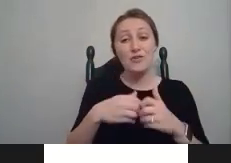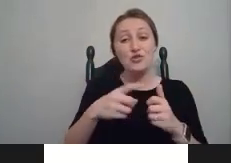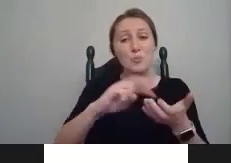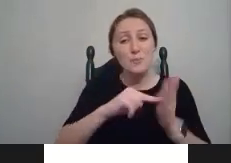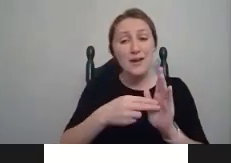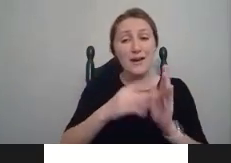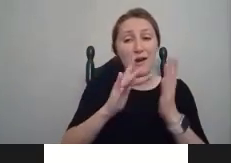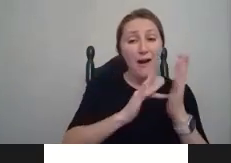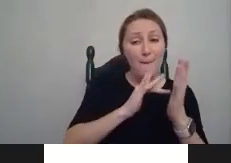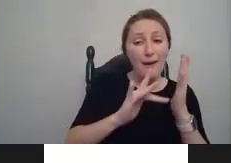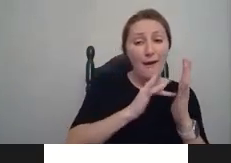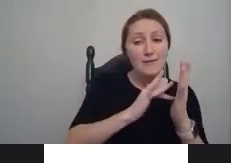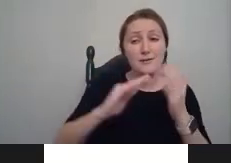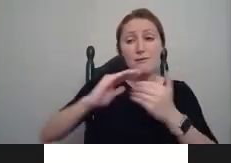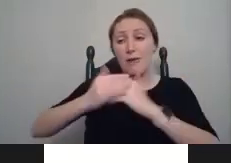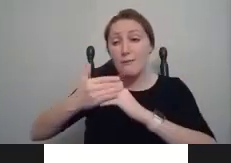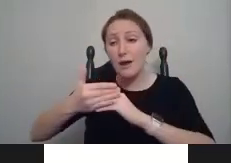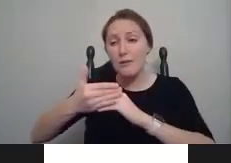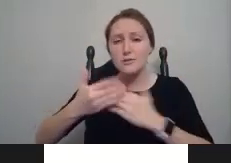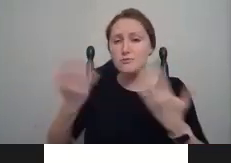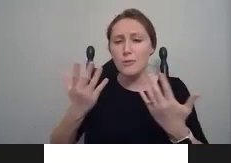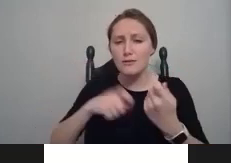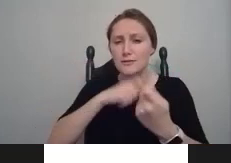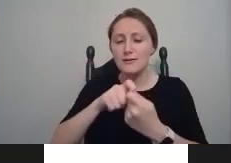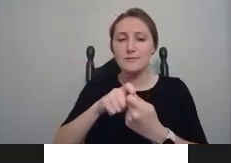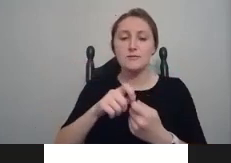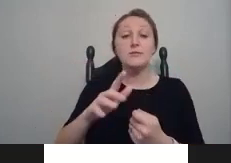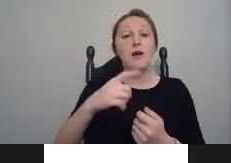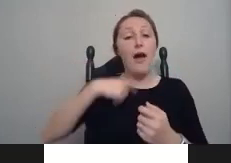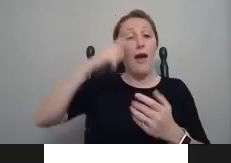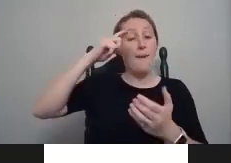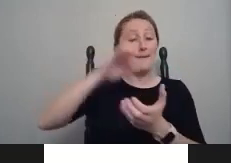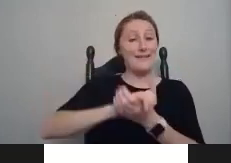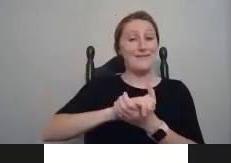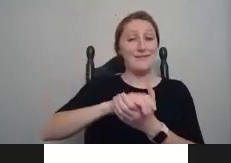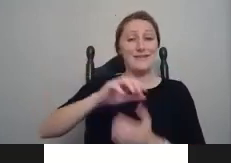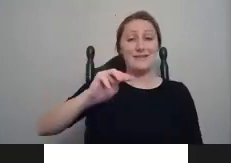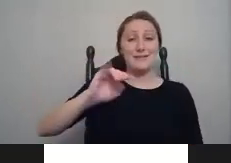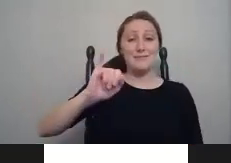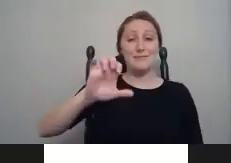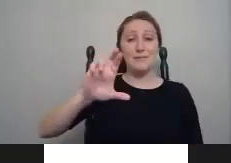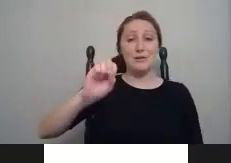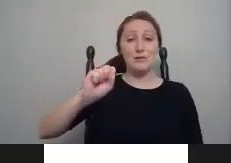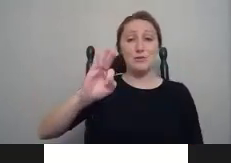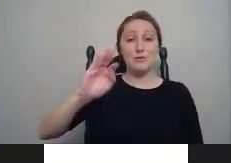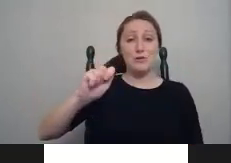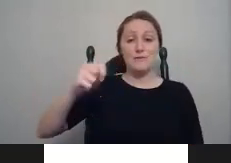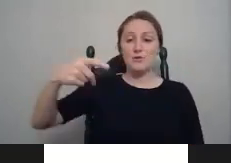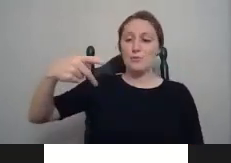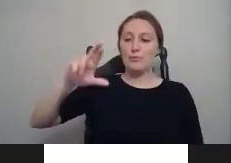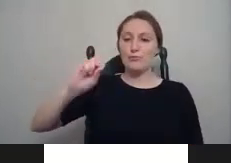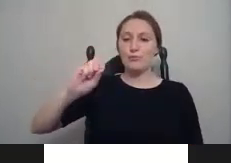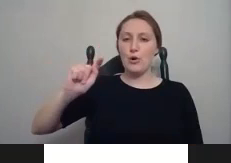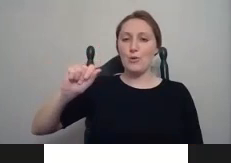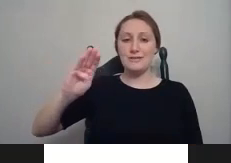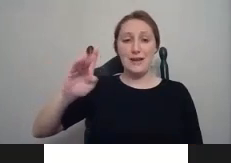or laptops? What exactly? I believe it is the Microsoft Pro tablets. Is that correct, Ms.